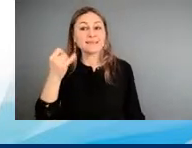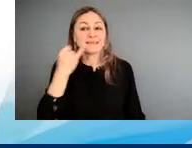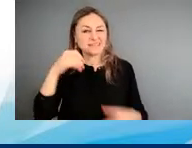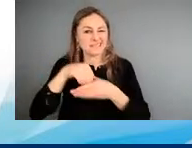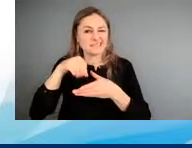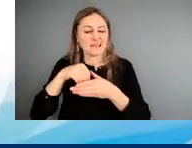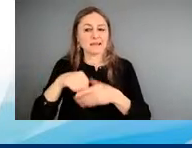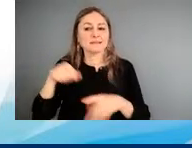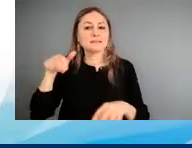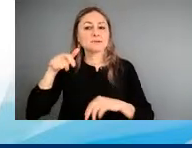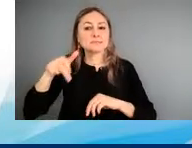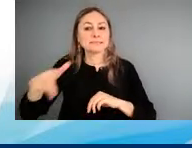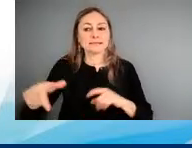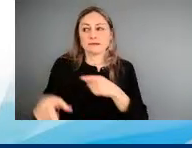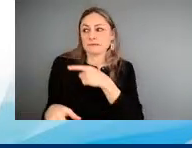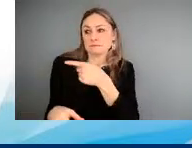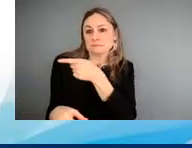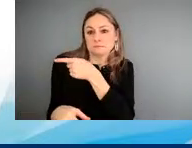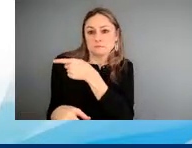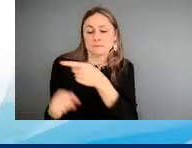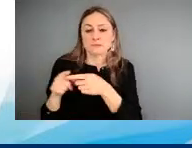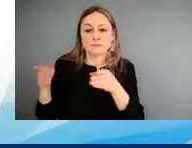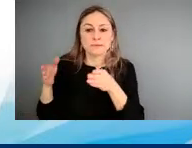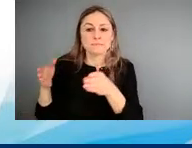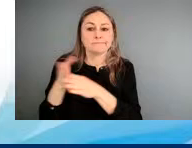just stairs right down to the main one.